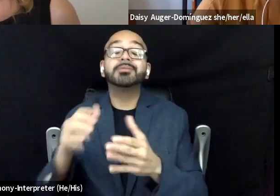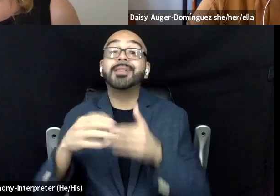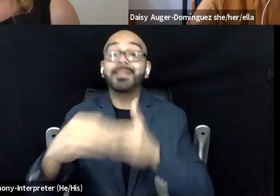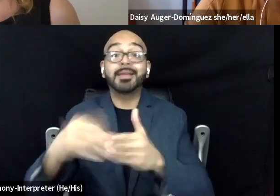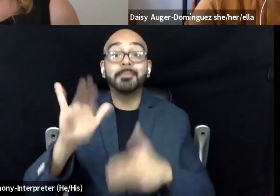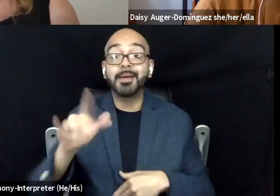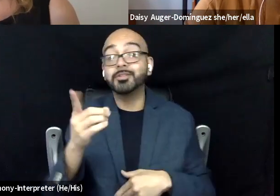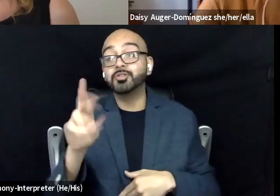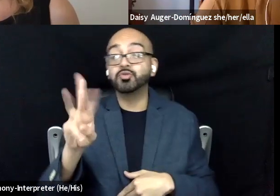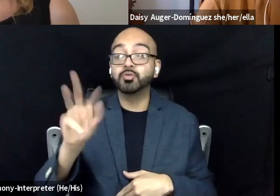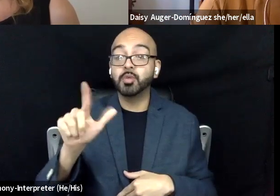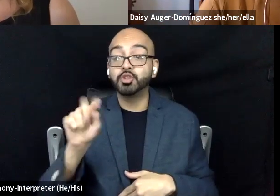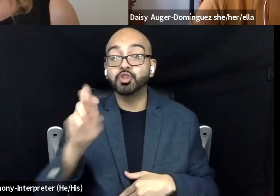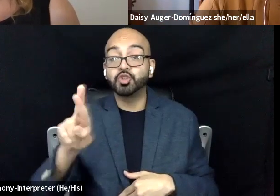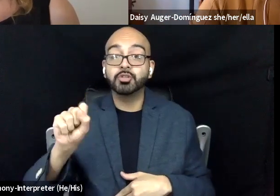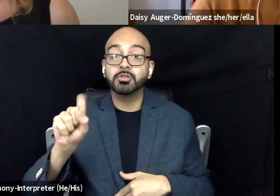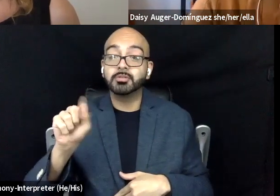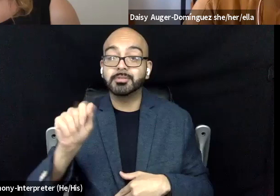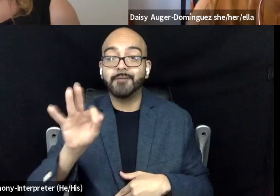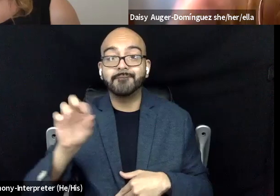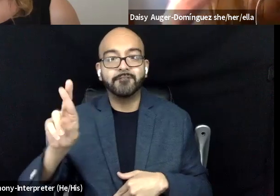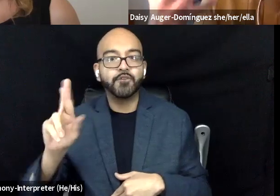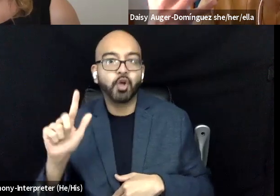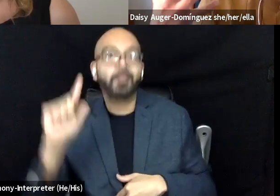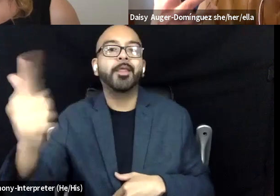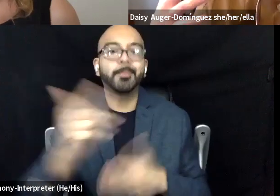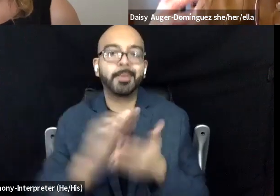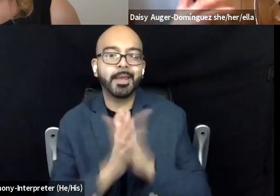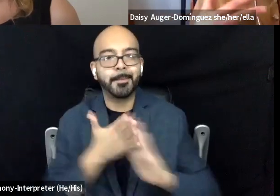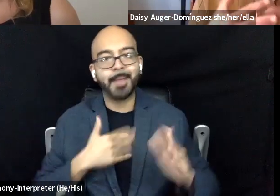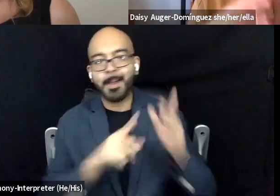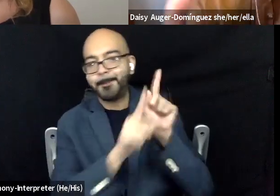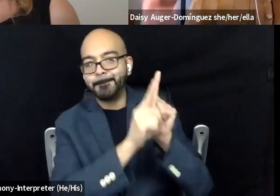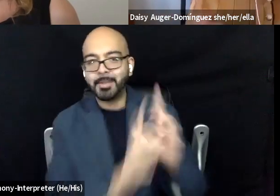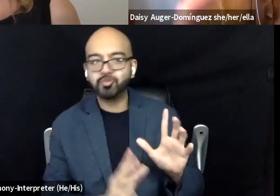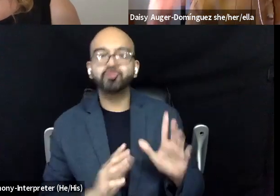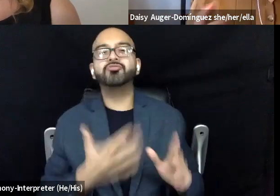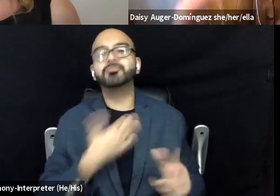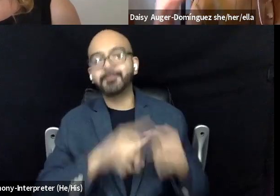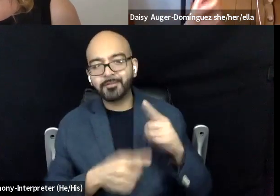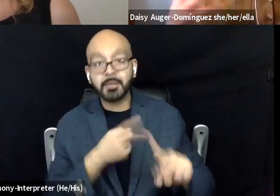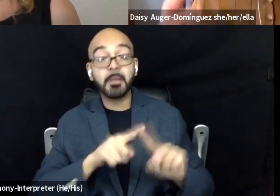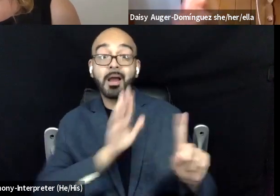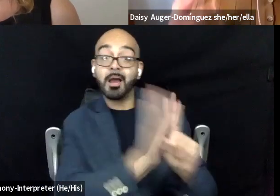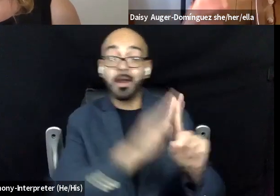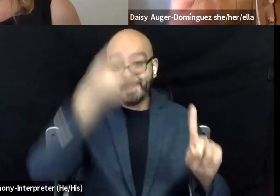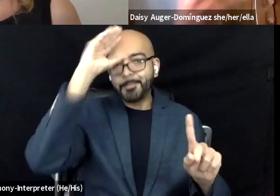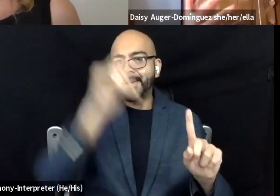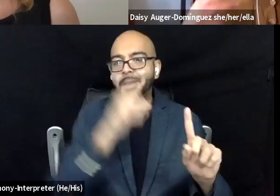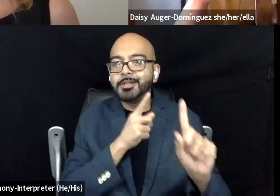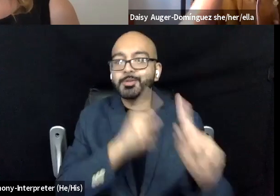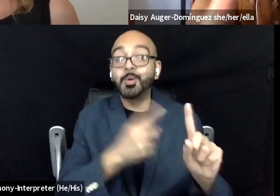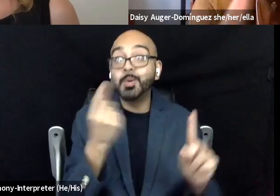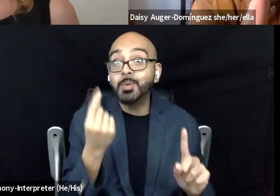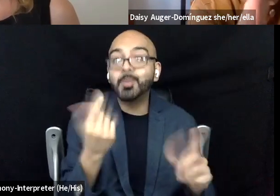a dear mentor and friend. His goal was to try and create more public policy master's programs